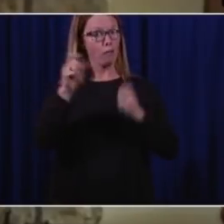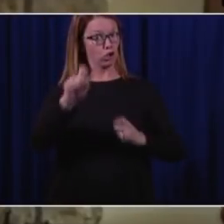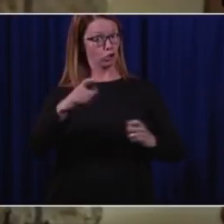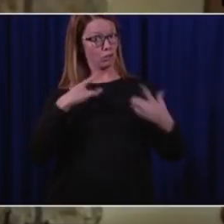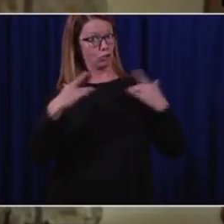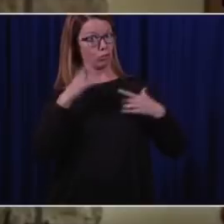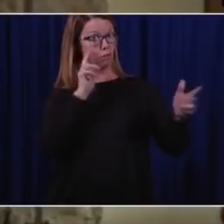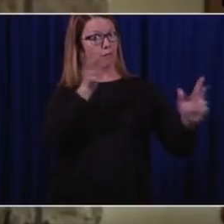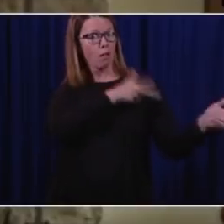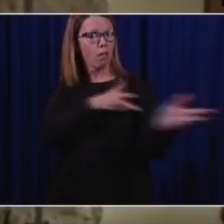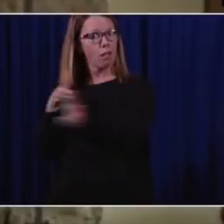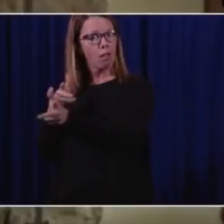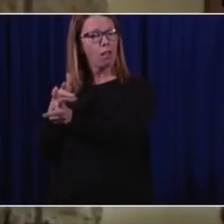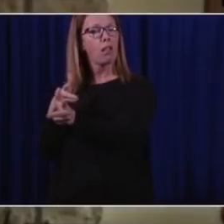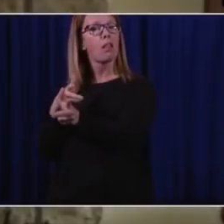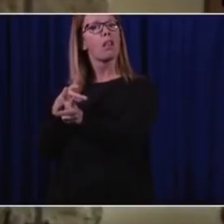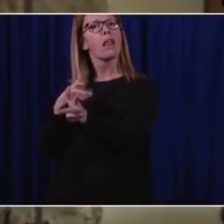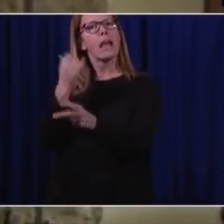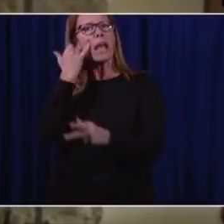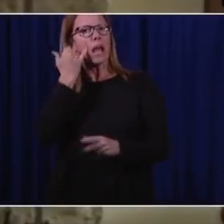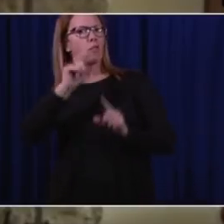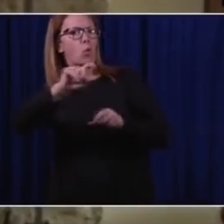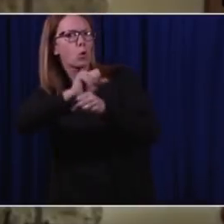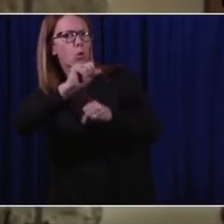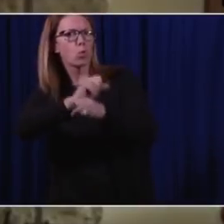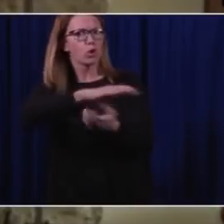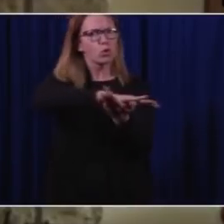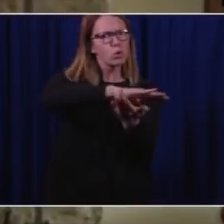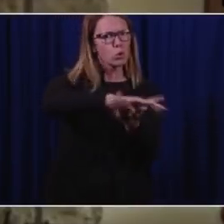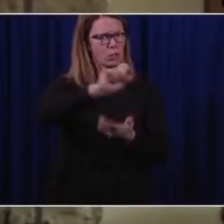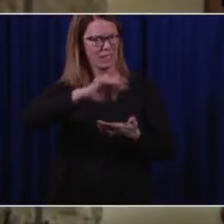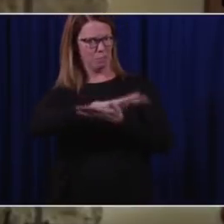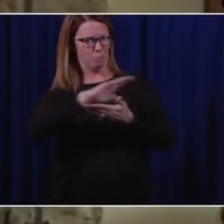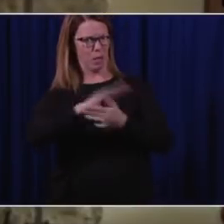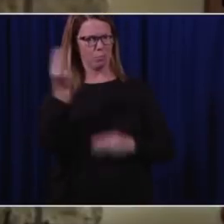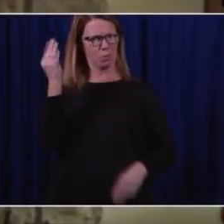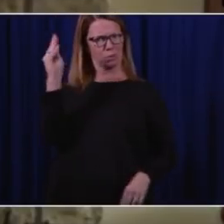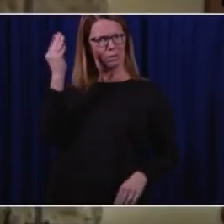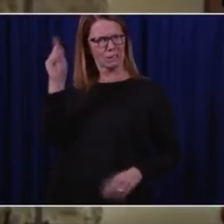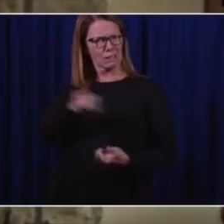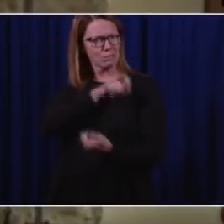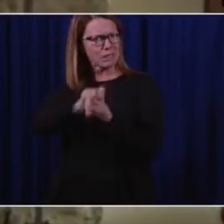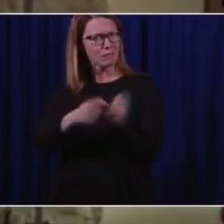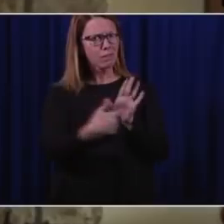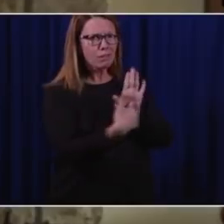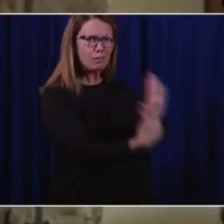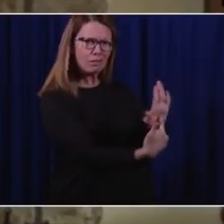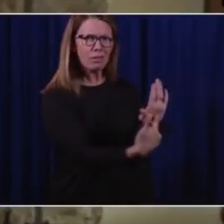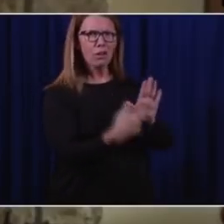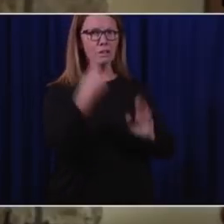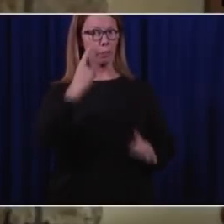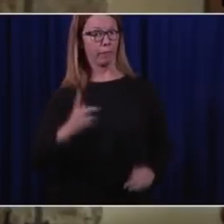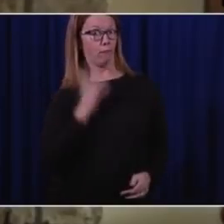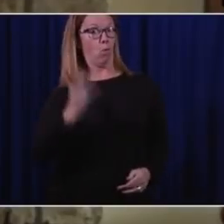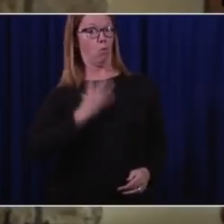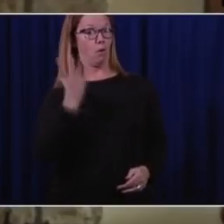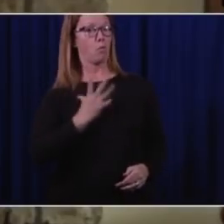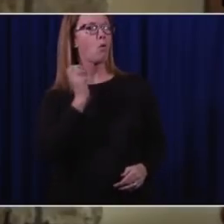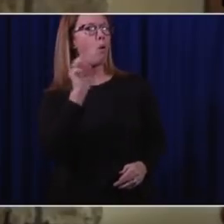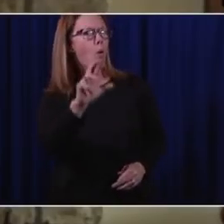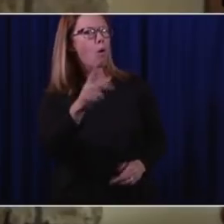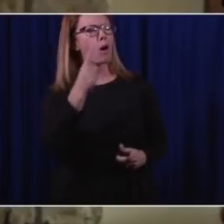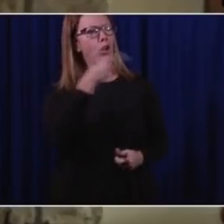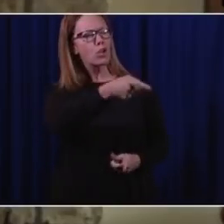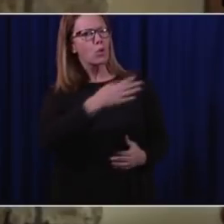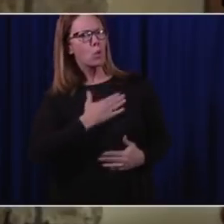over? Secondly, if I'm going to work or school, do I need paperwork and indications, something formal? Or will you